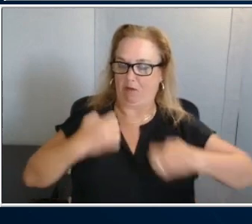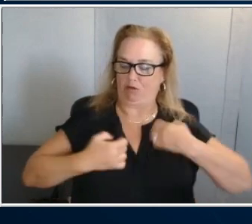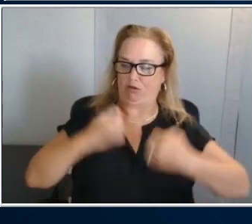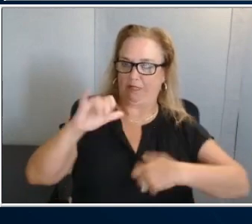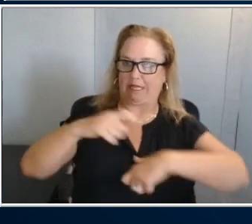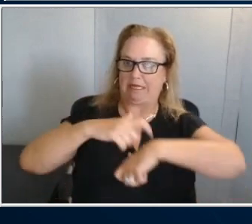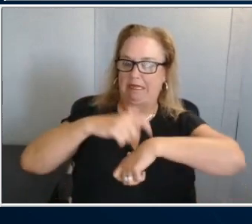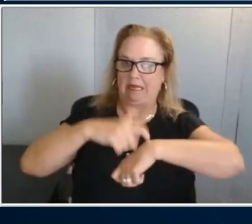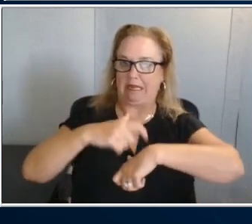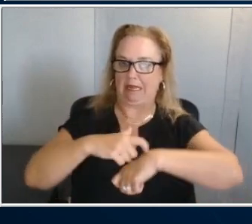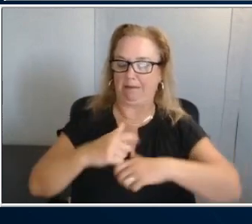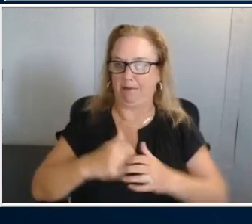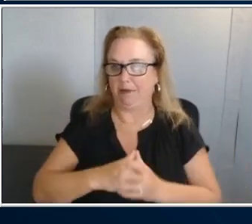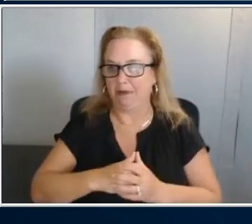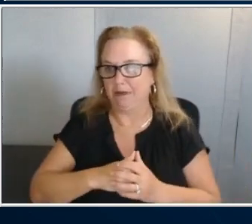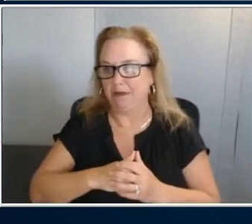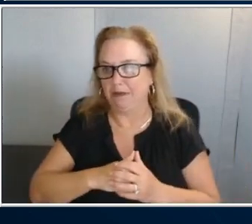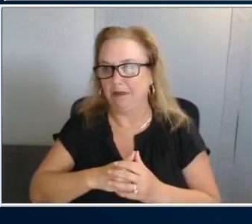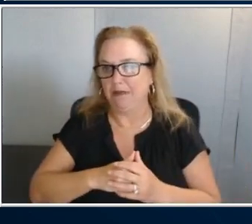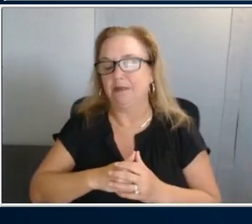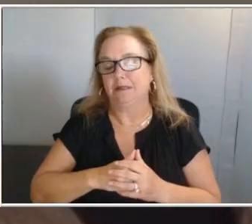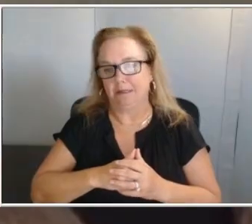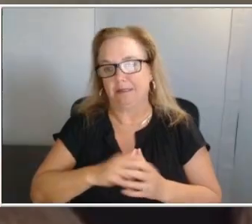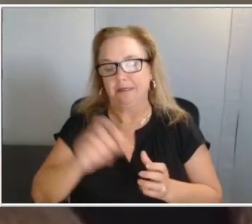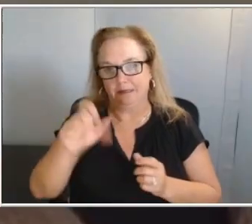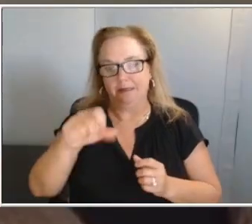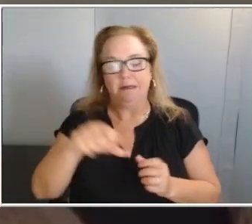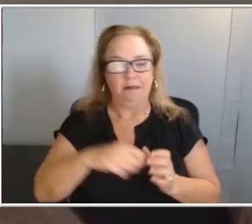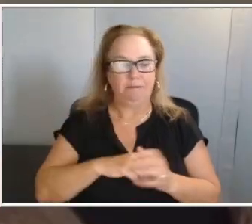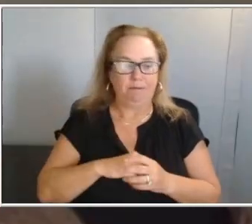taxing on you as well. Yeah,